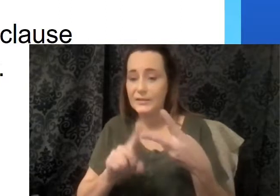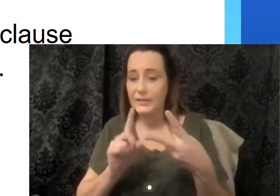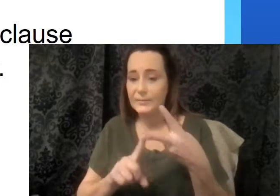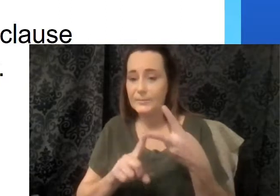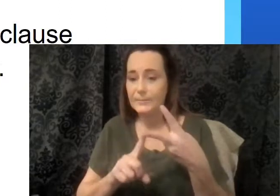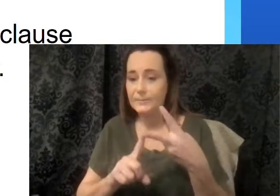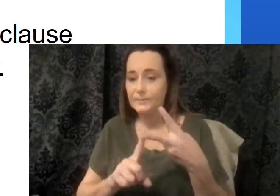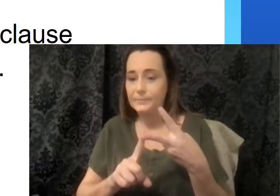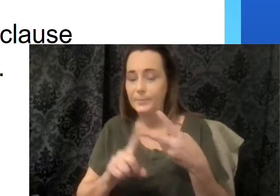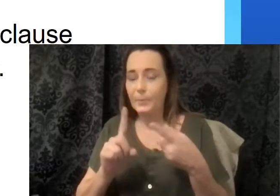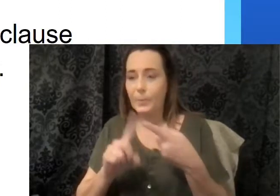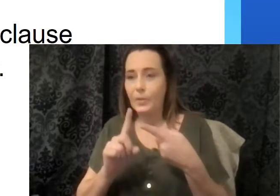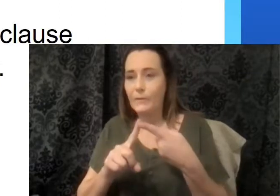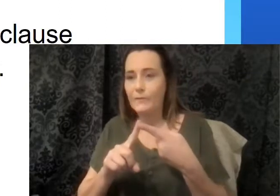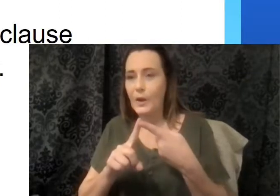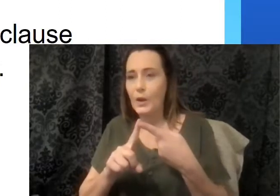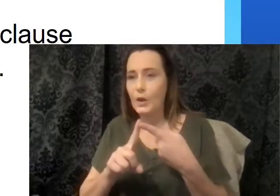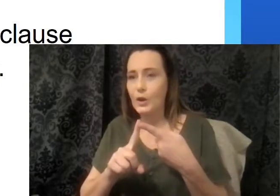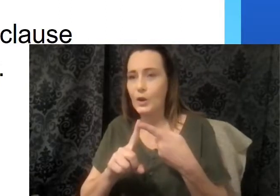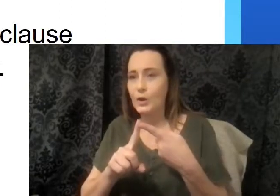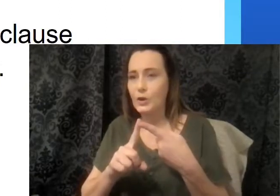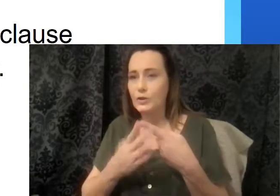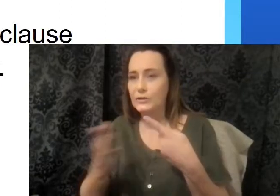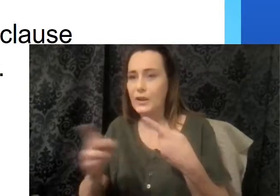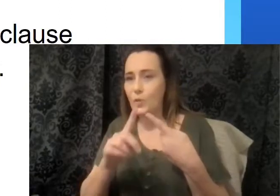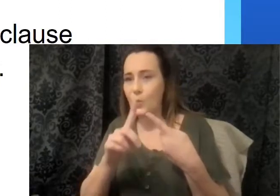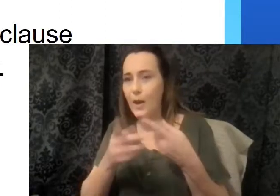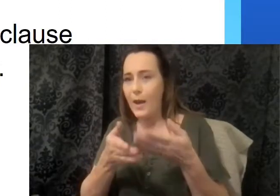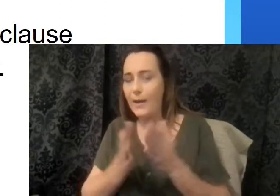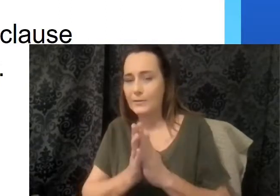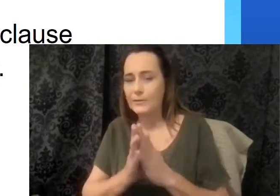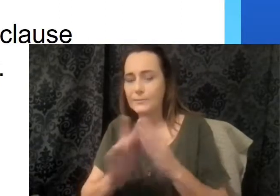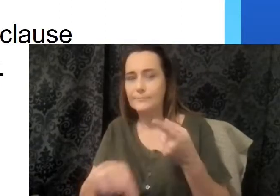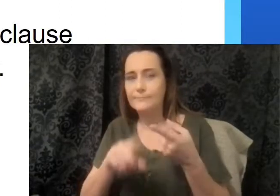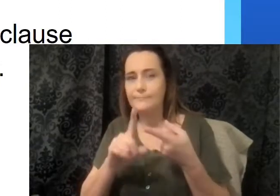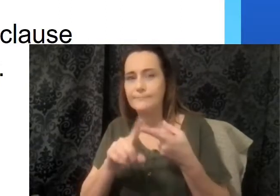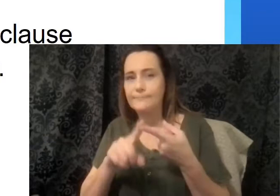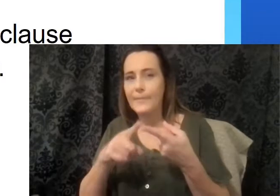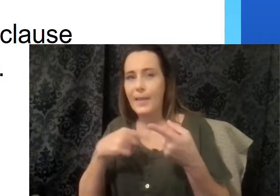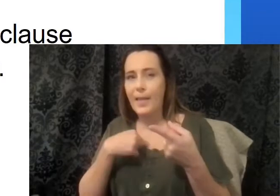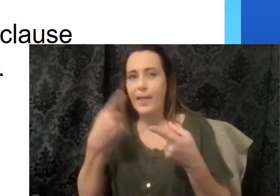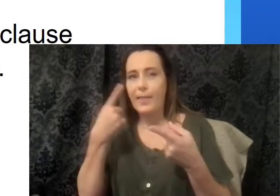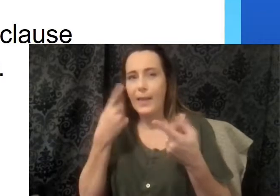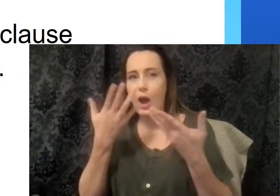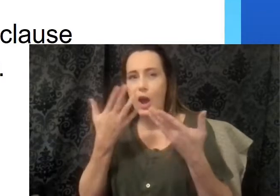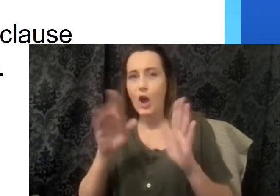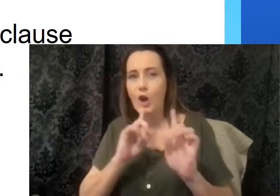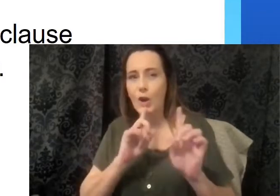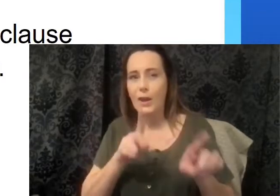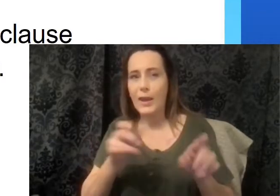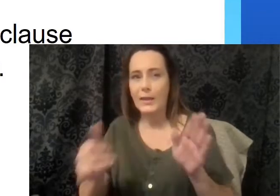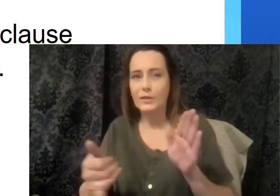first thing you asked, I believe, I think I already answered that.